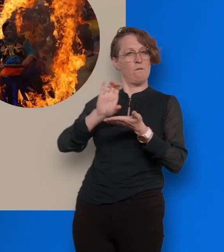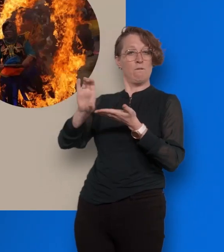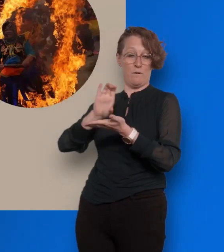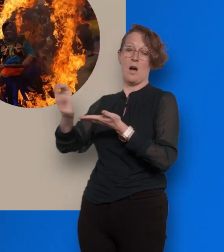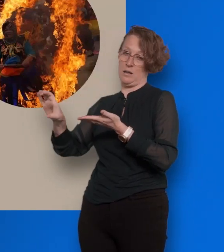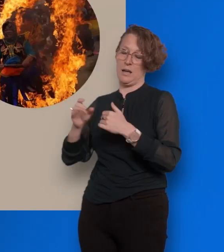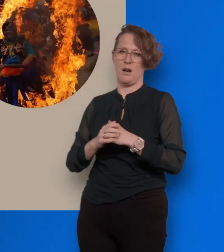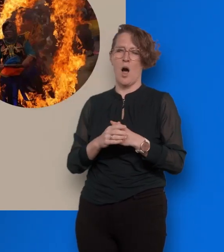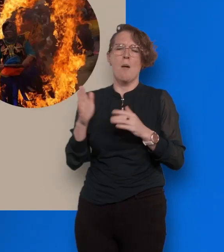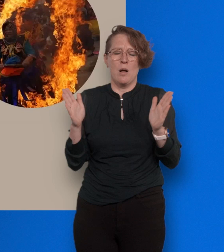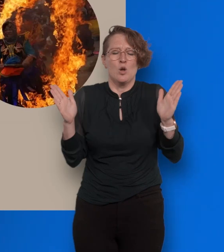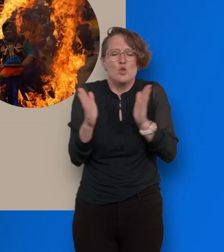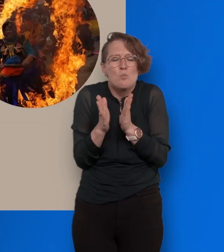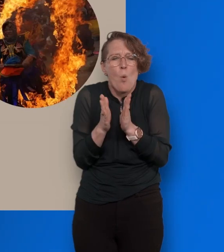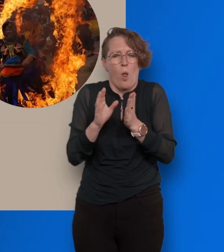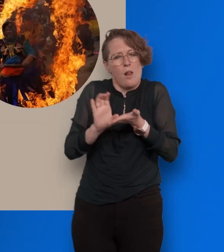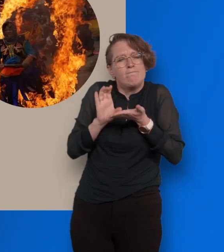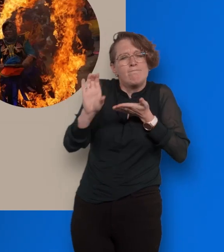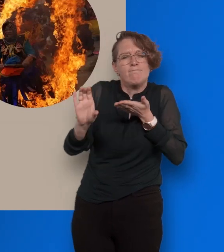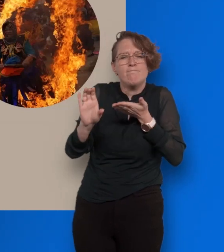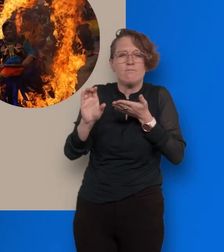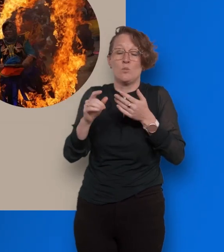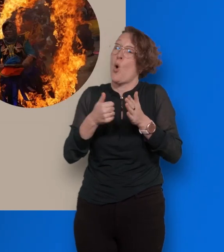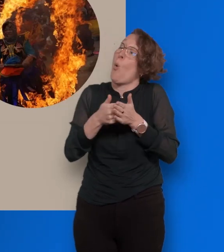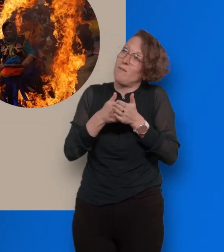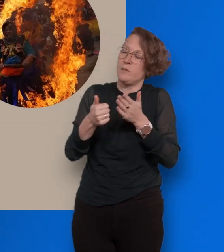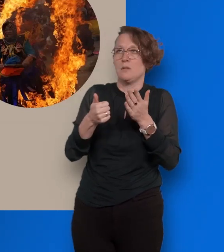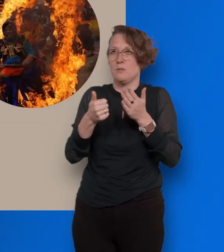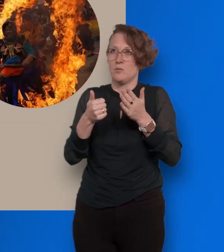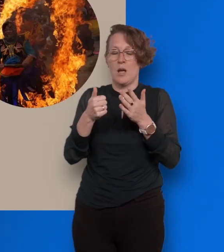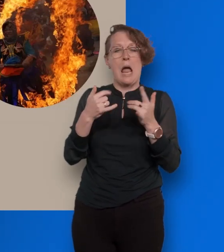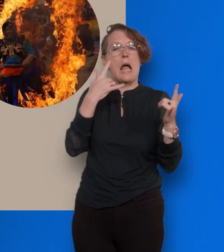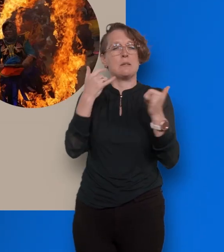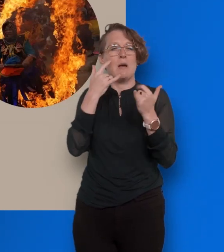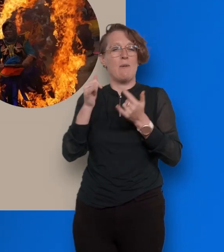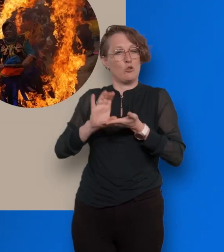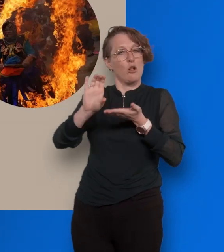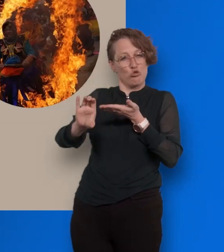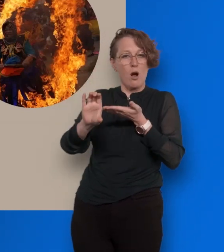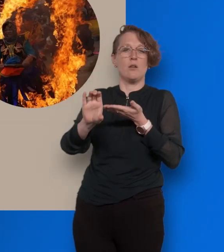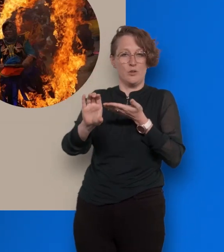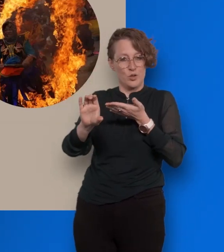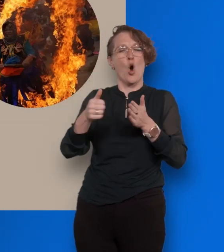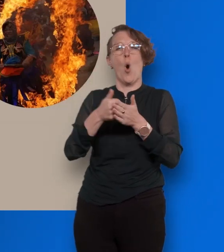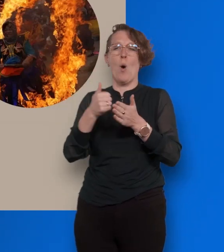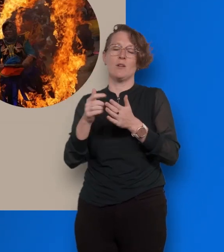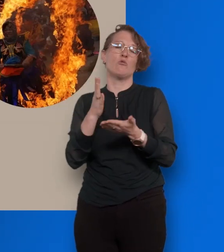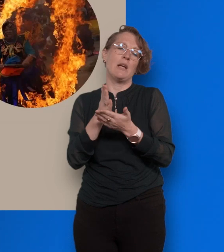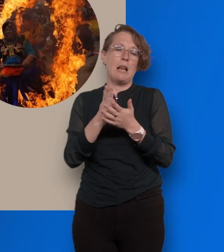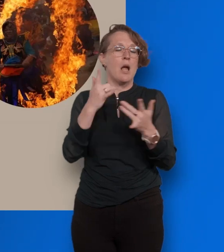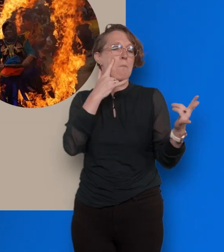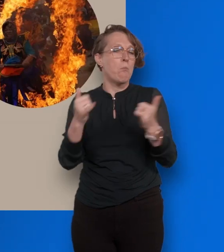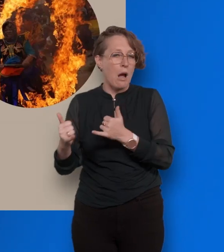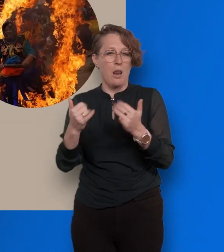are very small scale, often experimental grants. Are commonly used as pilot studies for